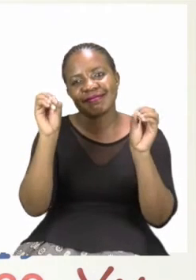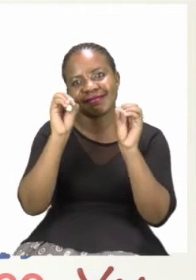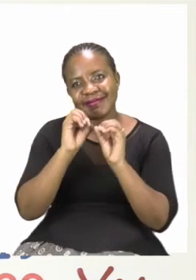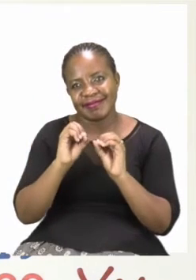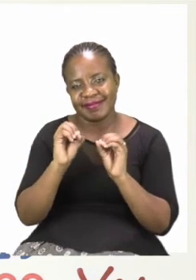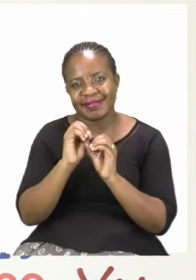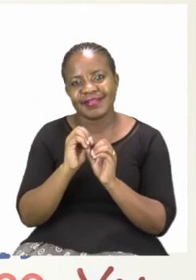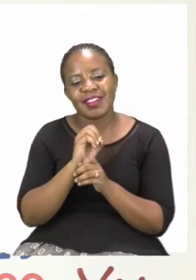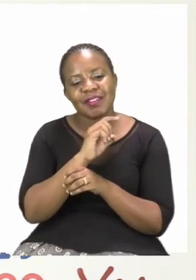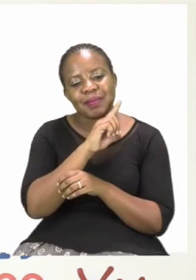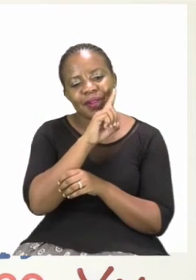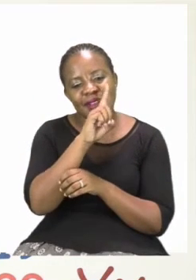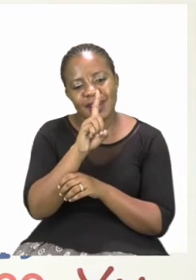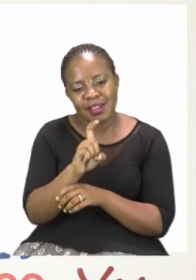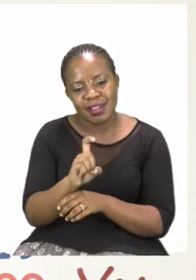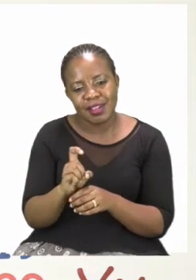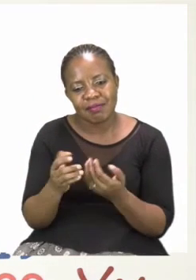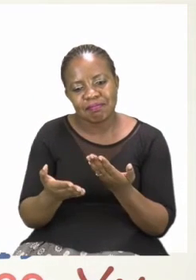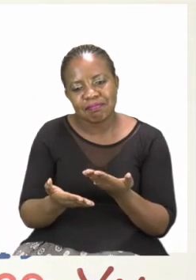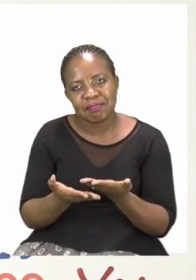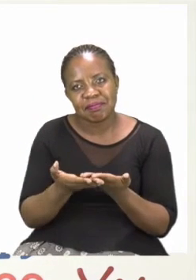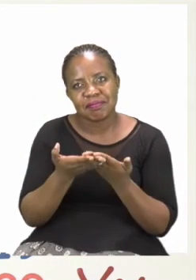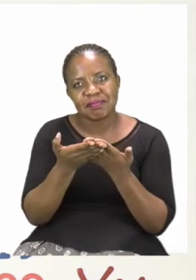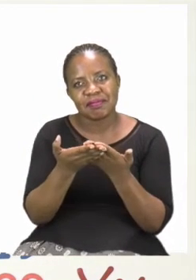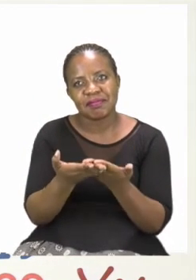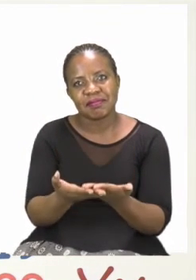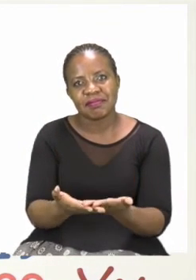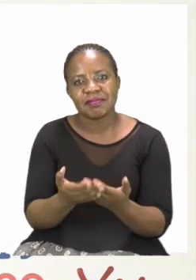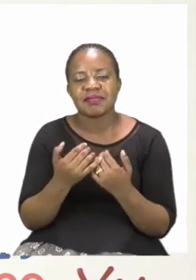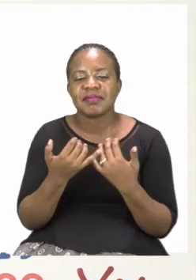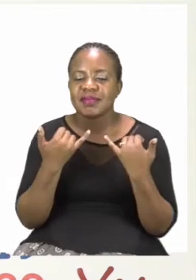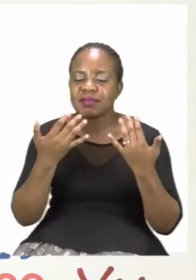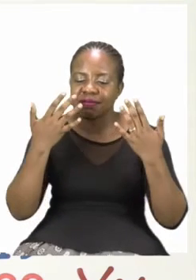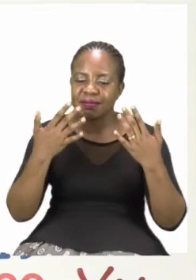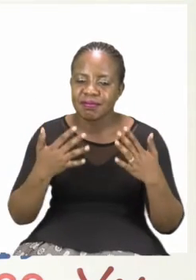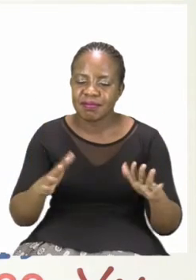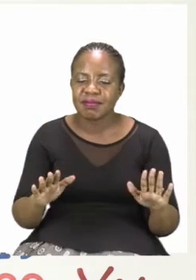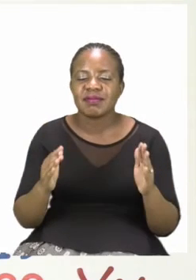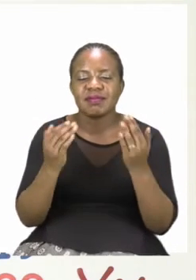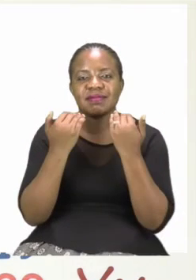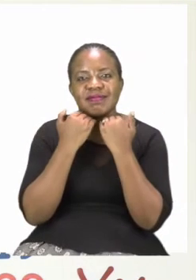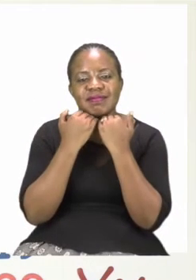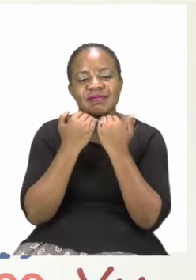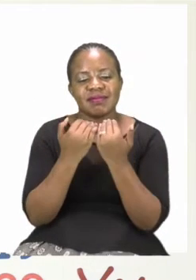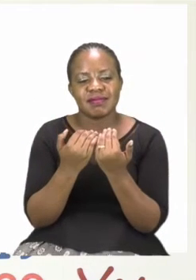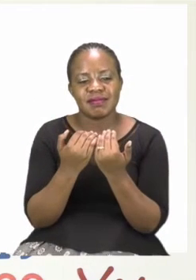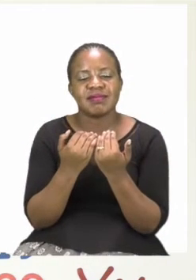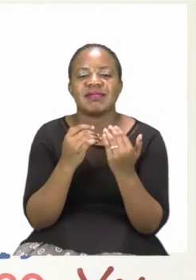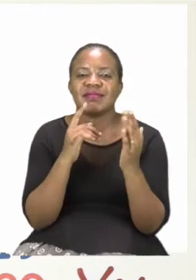ask for help. Now that we are done, it is very important for us to